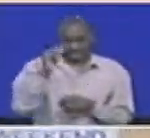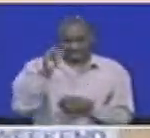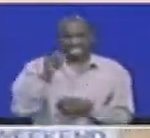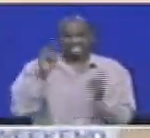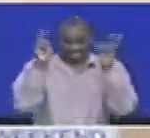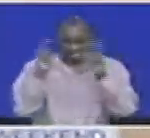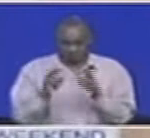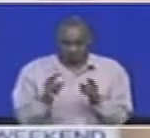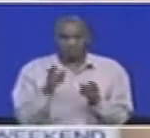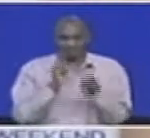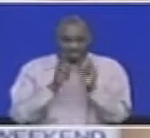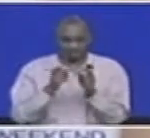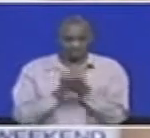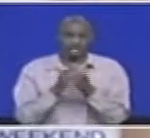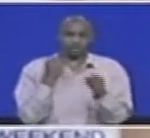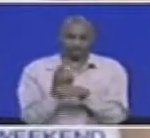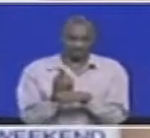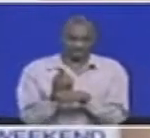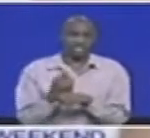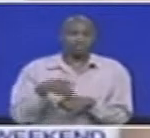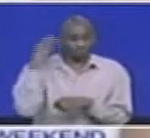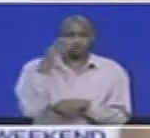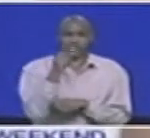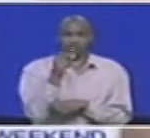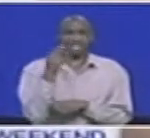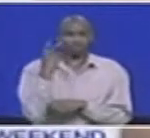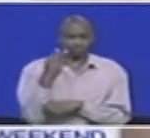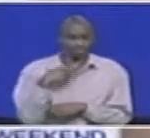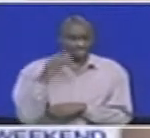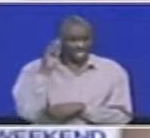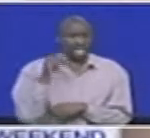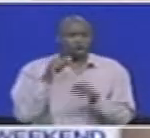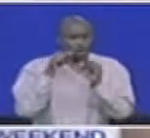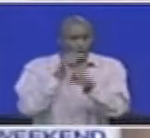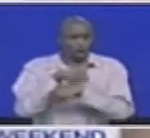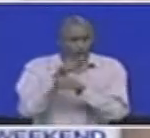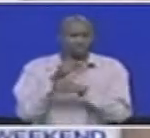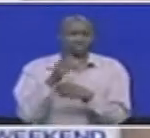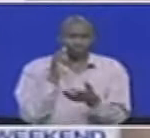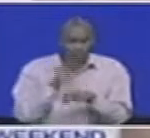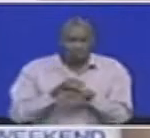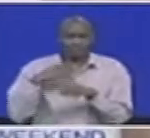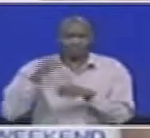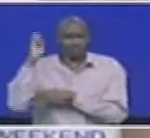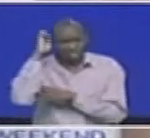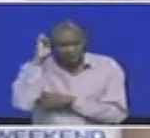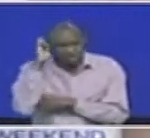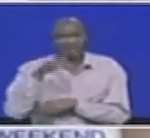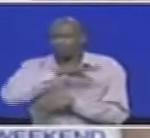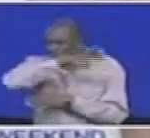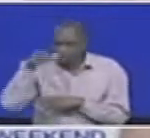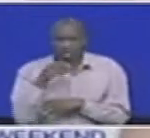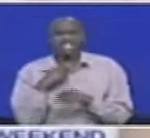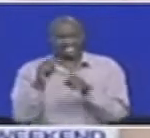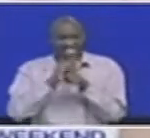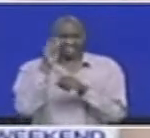Marathon in November. In 2002, nikasikia Ngong ni mzuri, wakimbiaji wanatoka Eldoret, wanatoka everywhere, wanatrainia